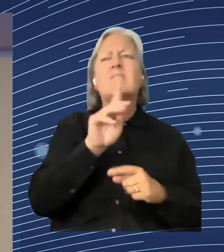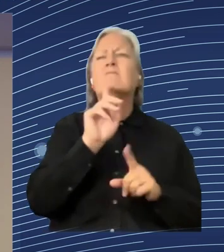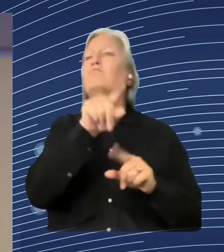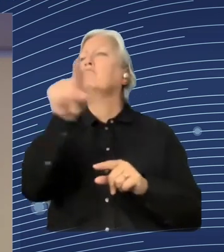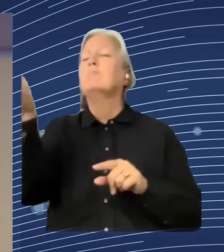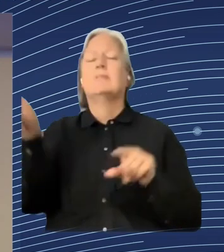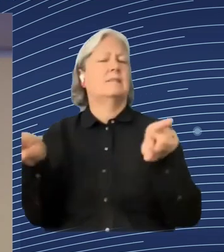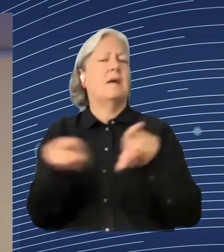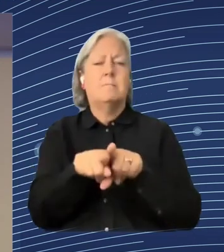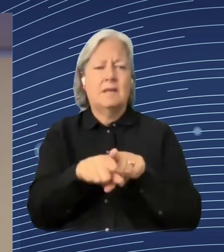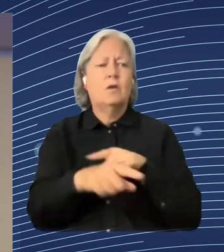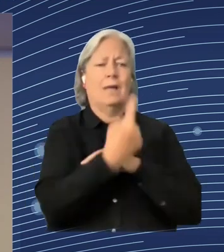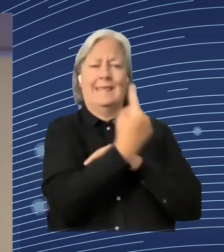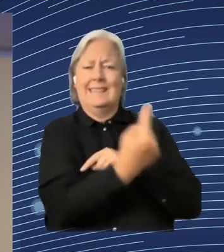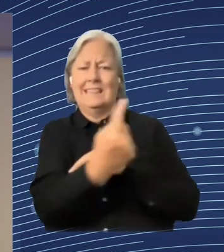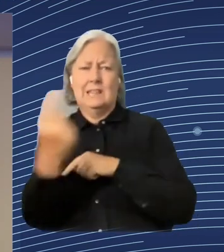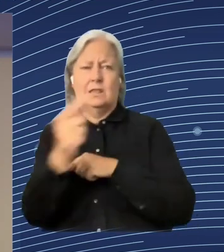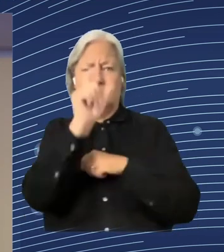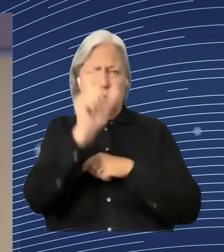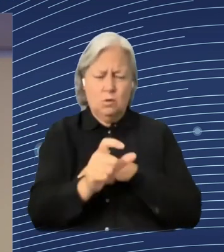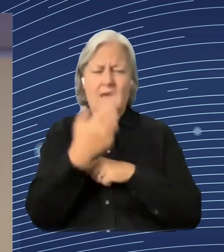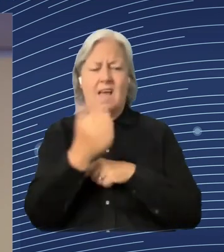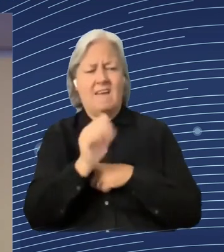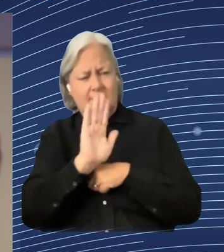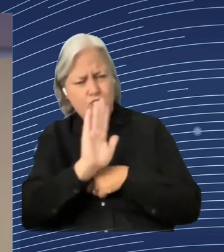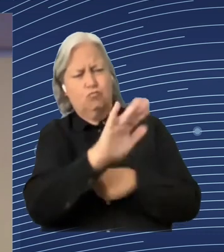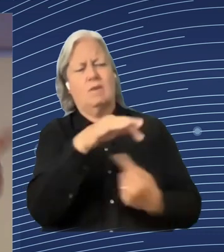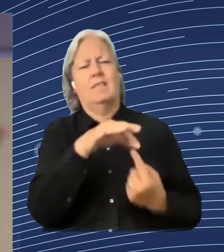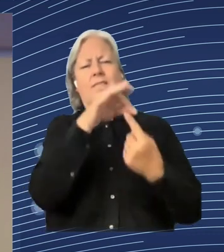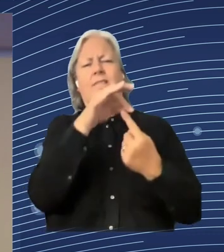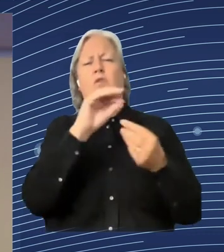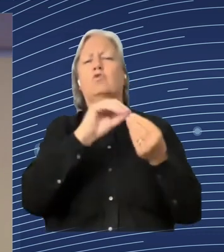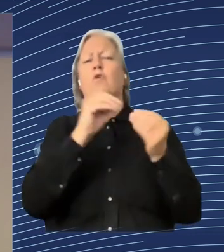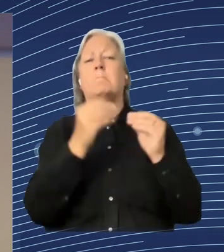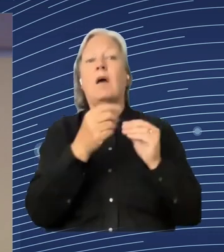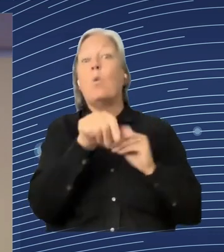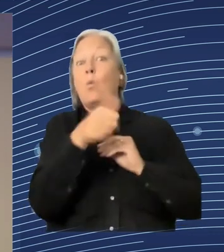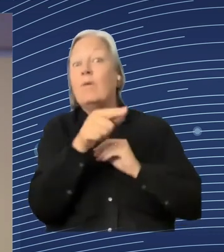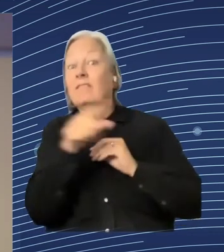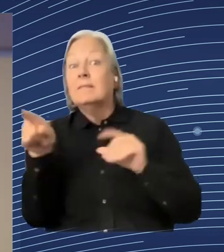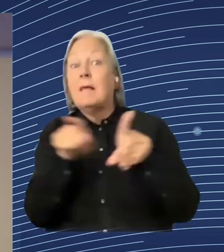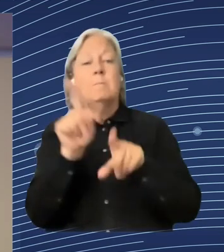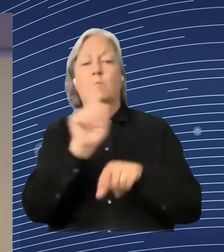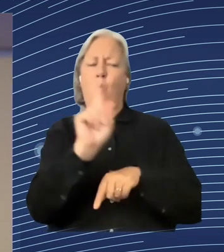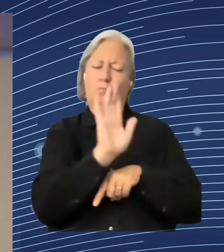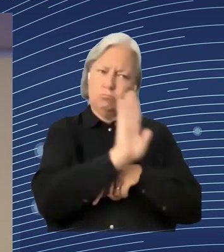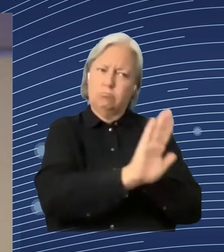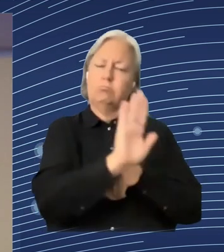in Belgium has a unique number. And when we speak in cross-border relationships,